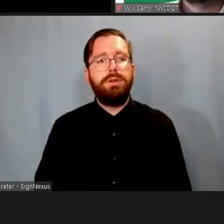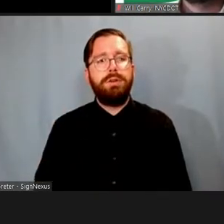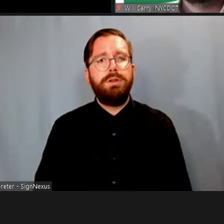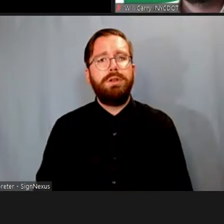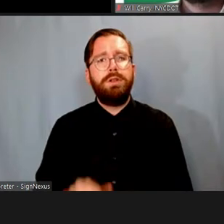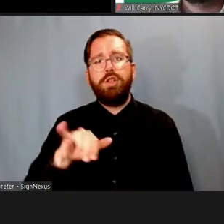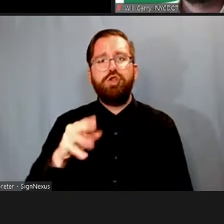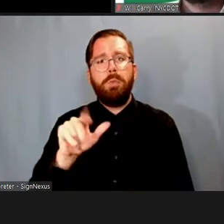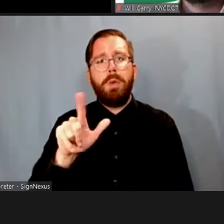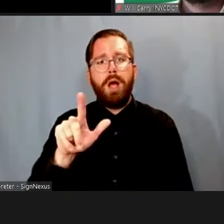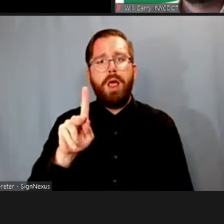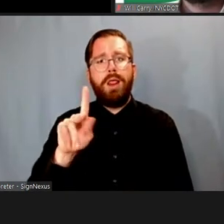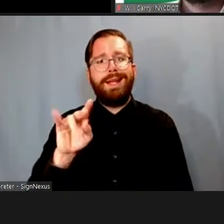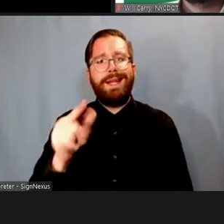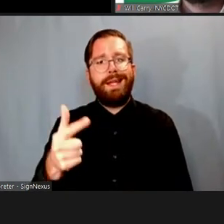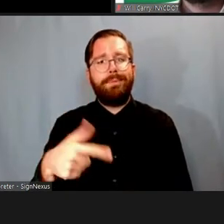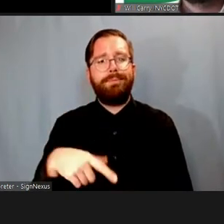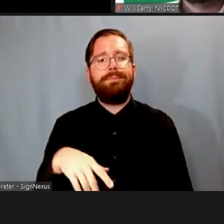jamal king